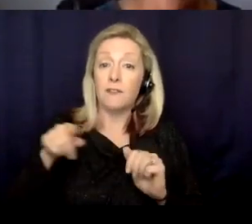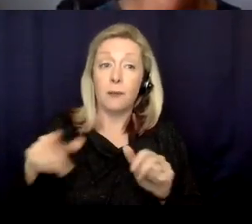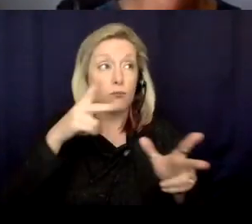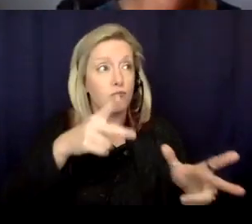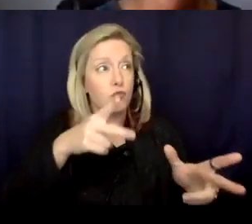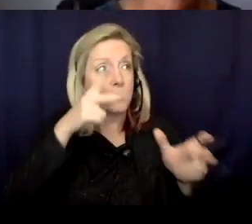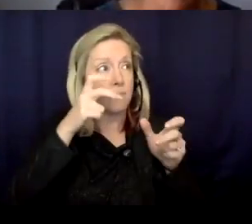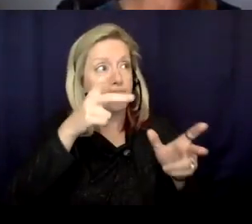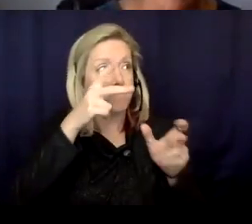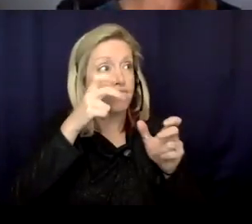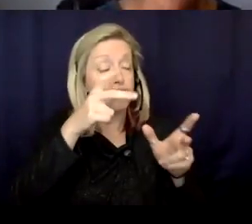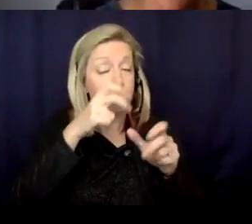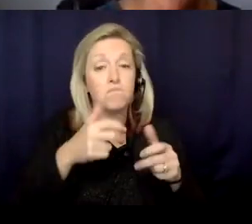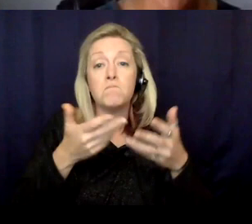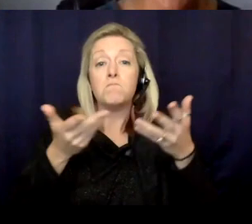that